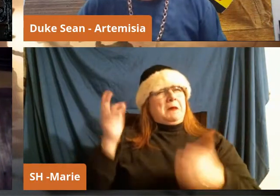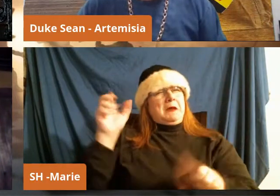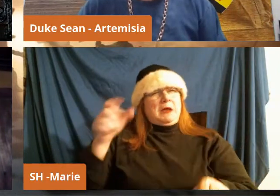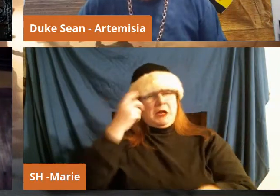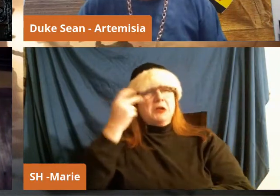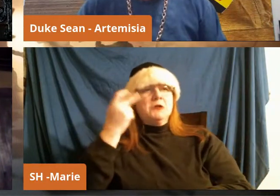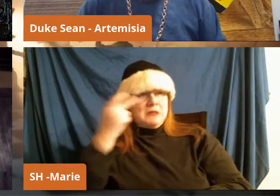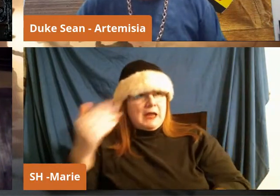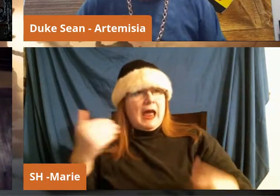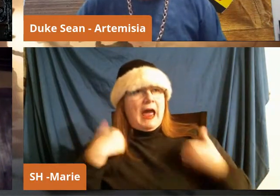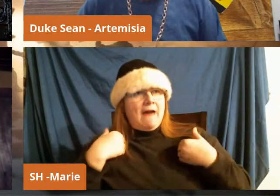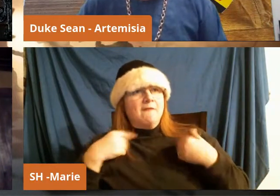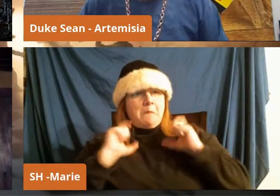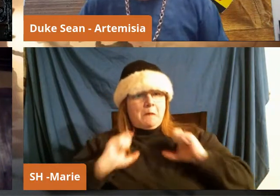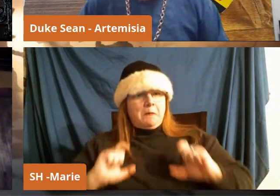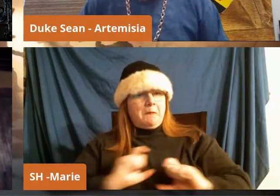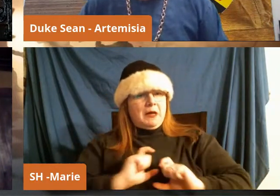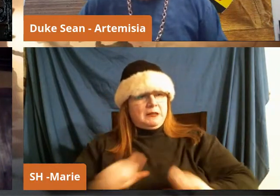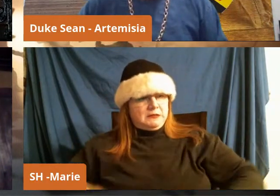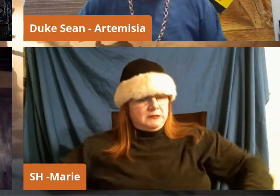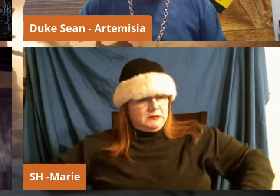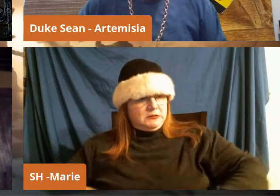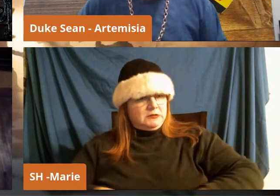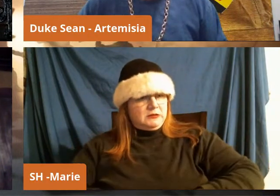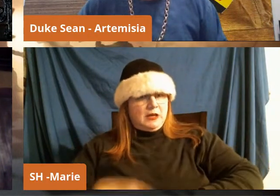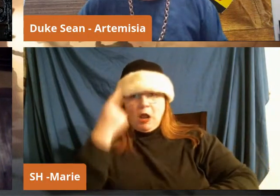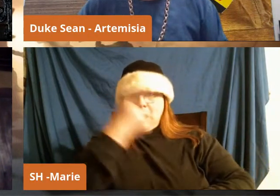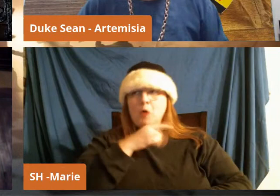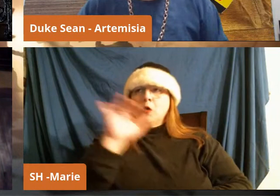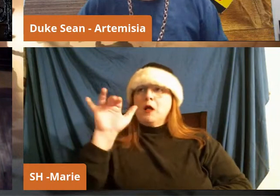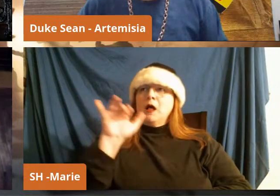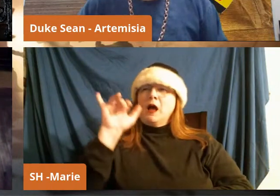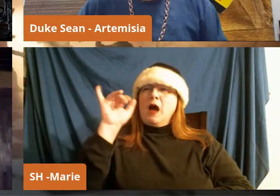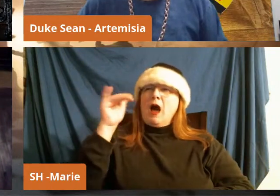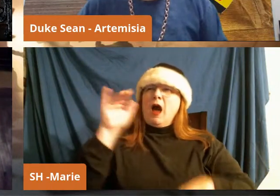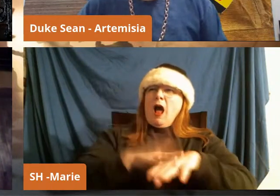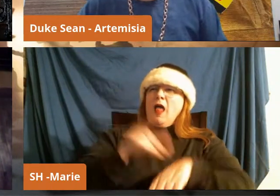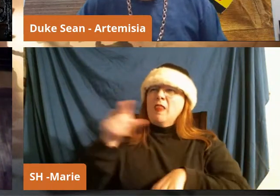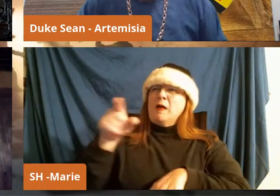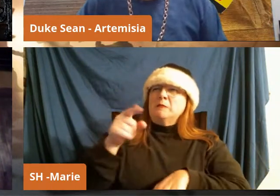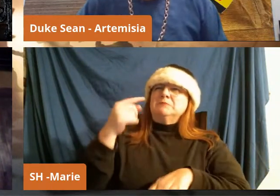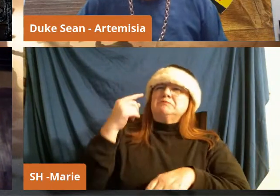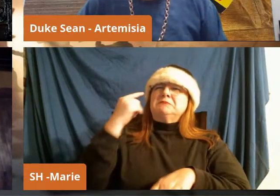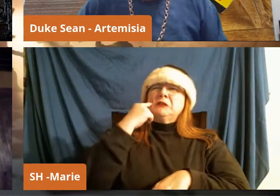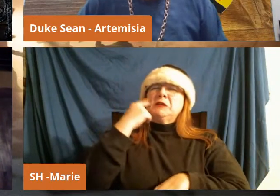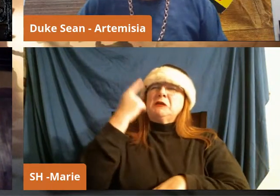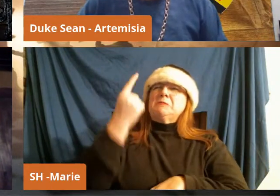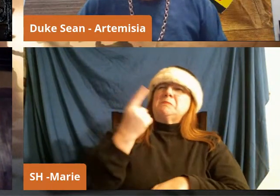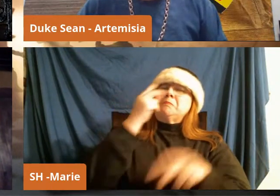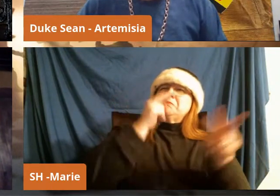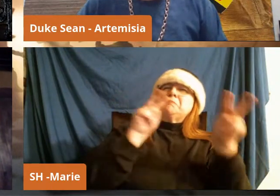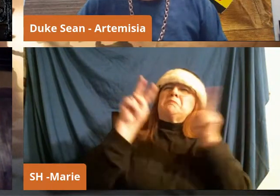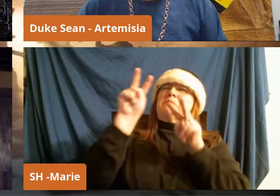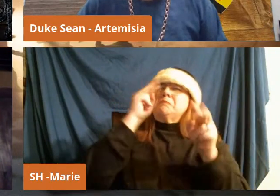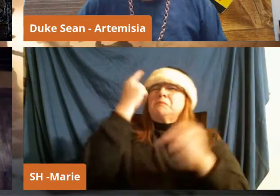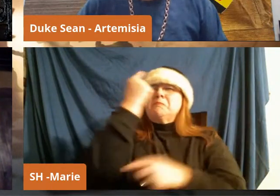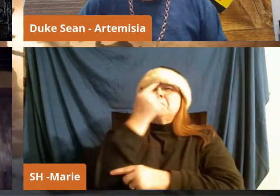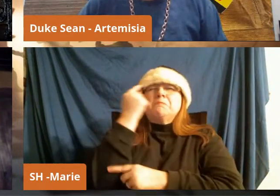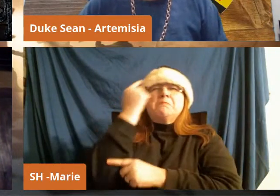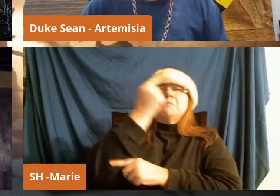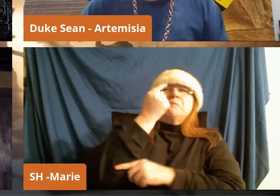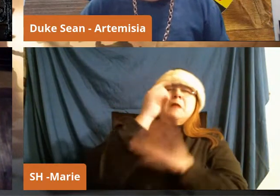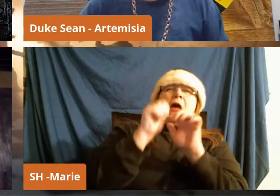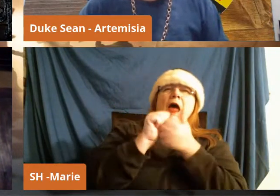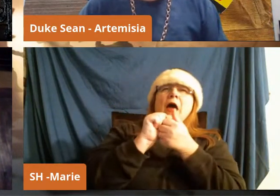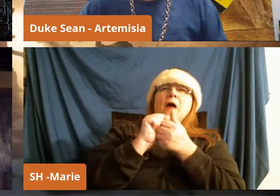belt and chain, and how that would look on them, and just kind of envisioning how they